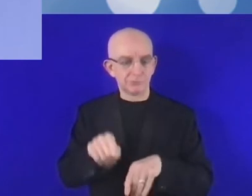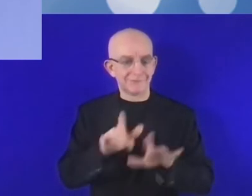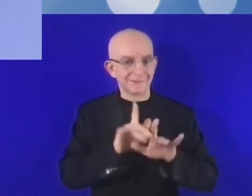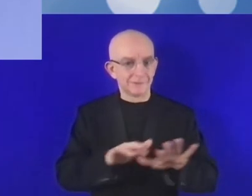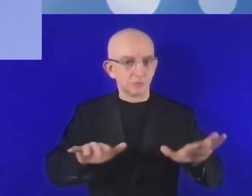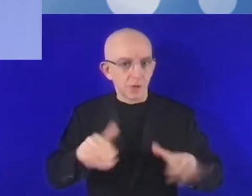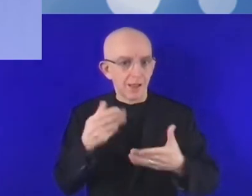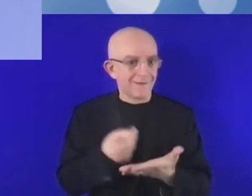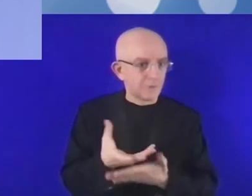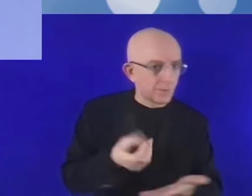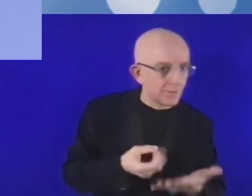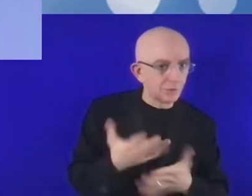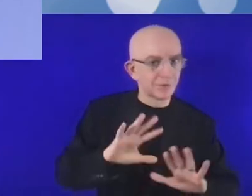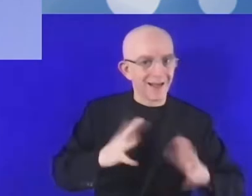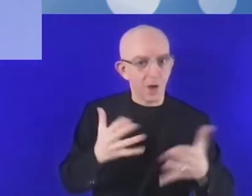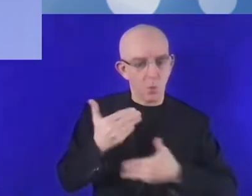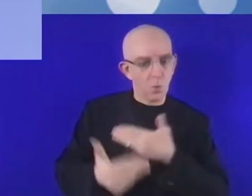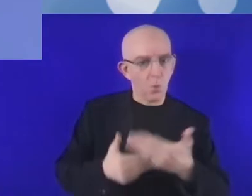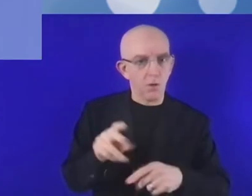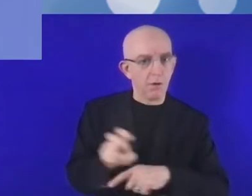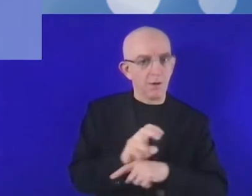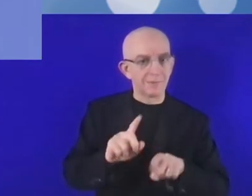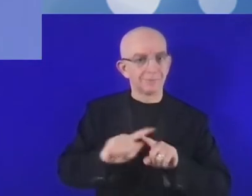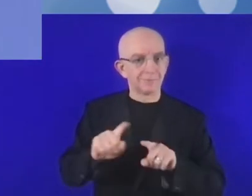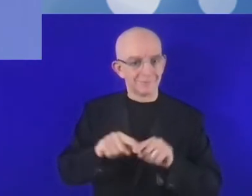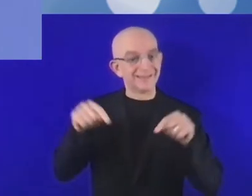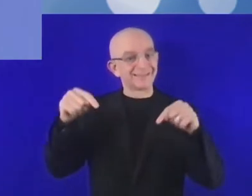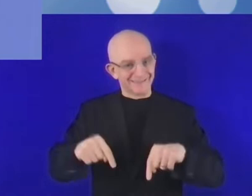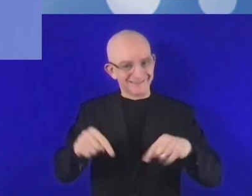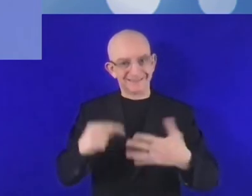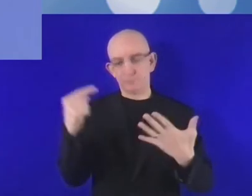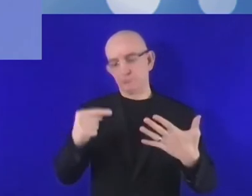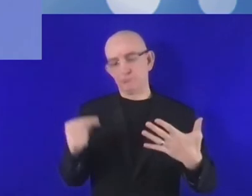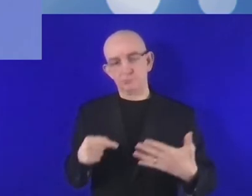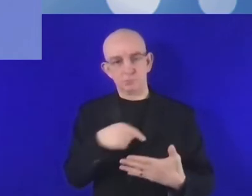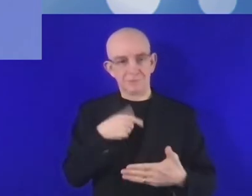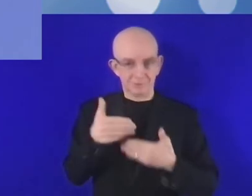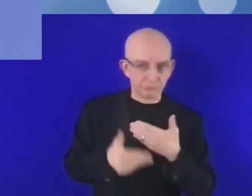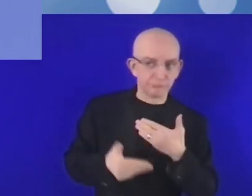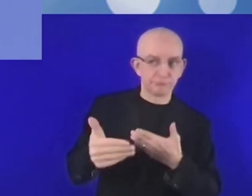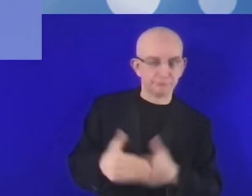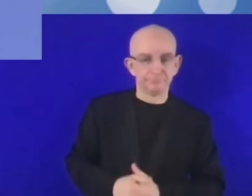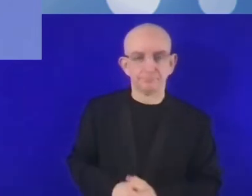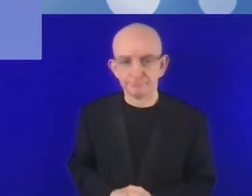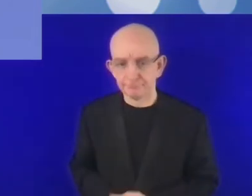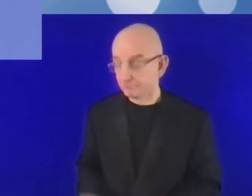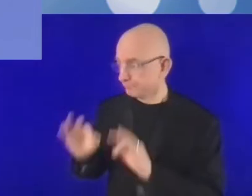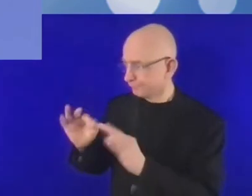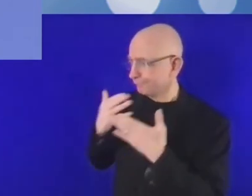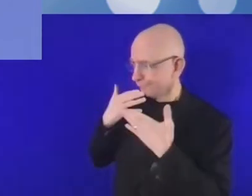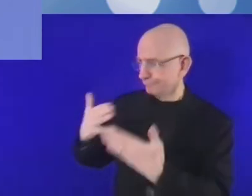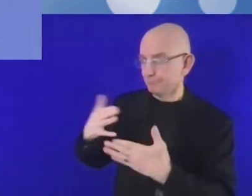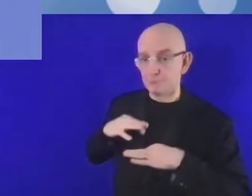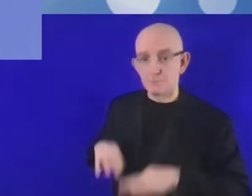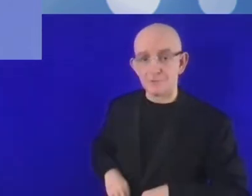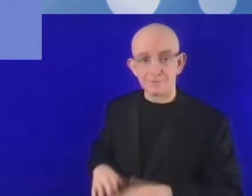thank you minister thank you minister for giving us an insight into antiopia perspective it's it's really important that you have mentioned